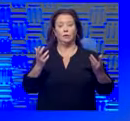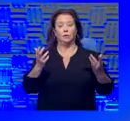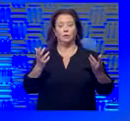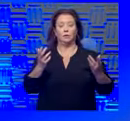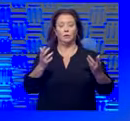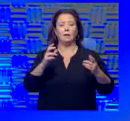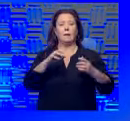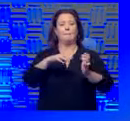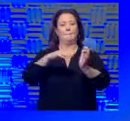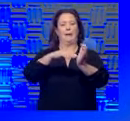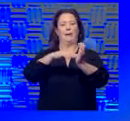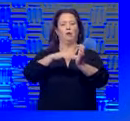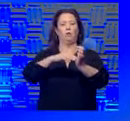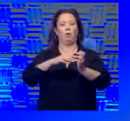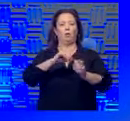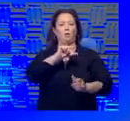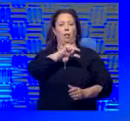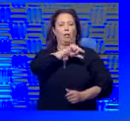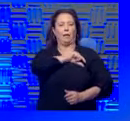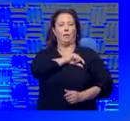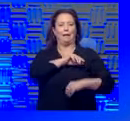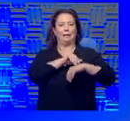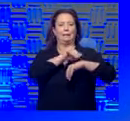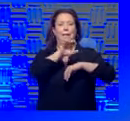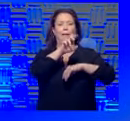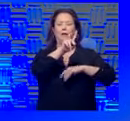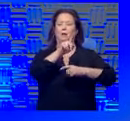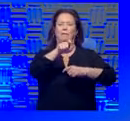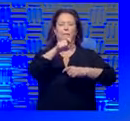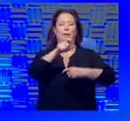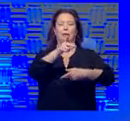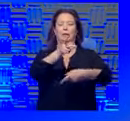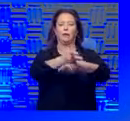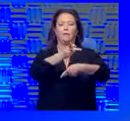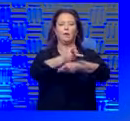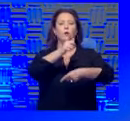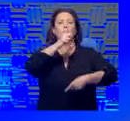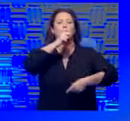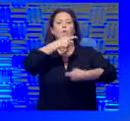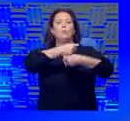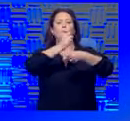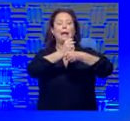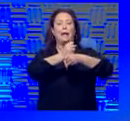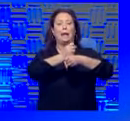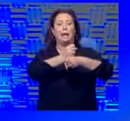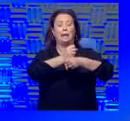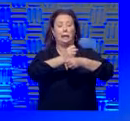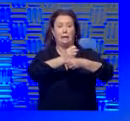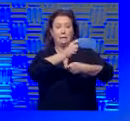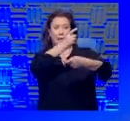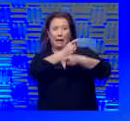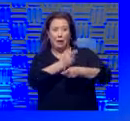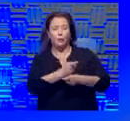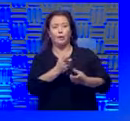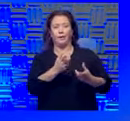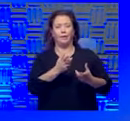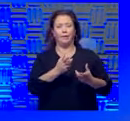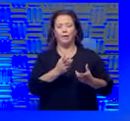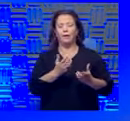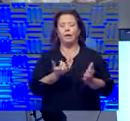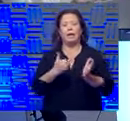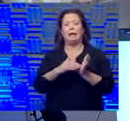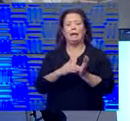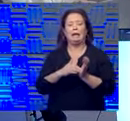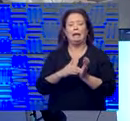essentially medical grade that we actually had to take back, you have to be careful. Who is the manufacturer? Is it valid? Is it anyways? accurate? Gosh, again,